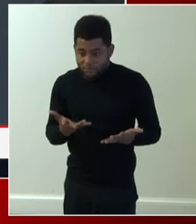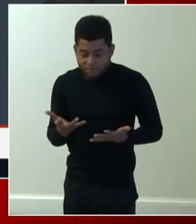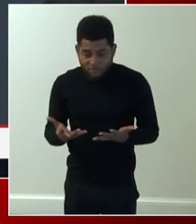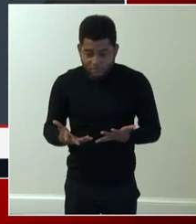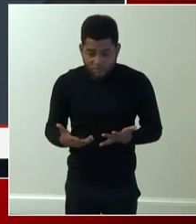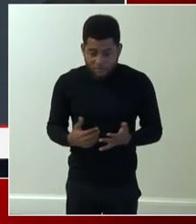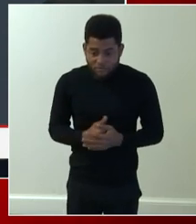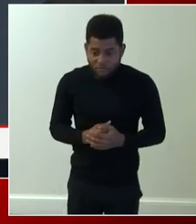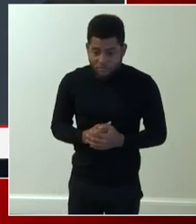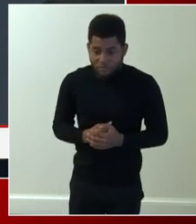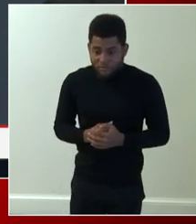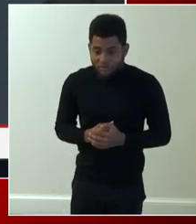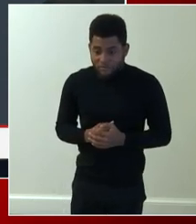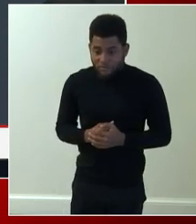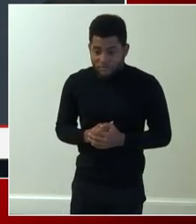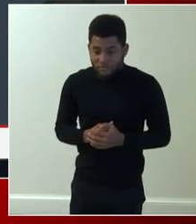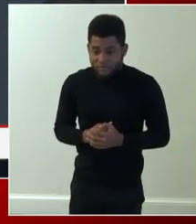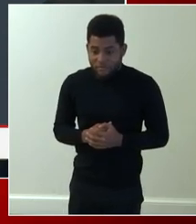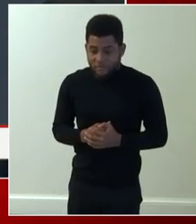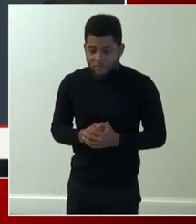There have been